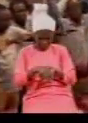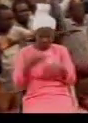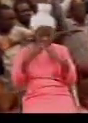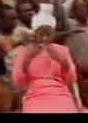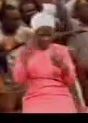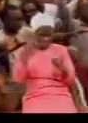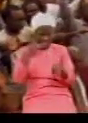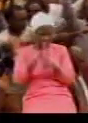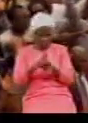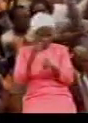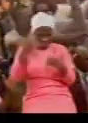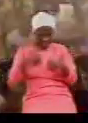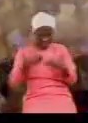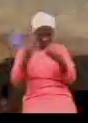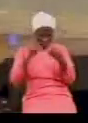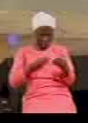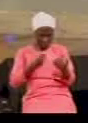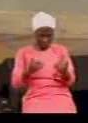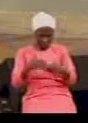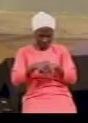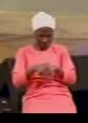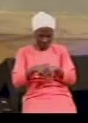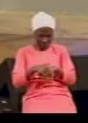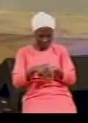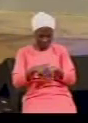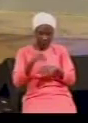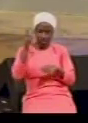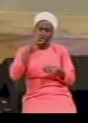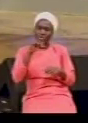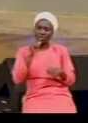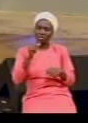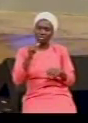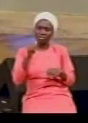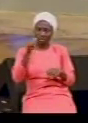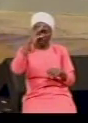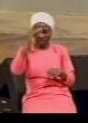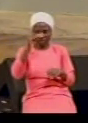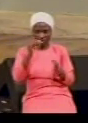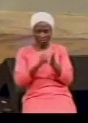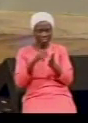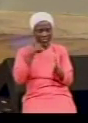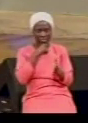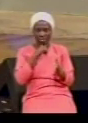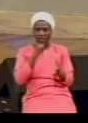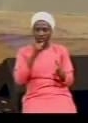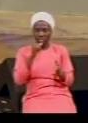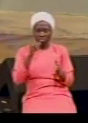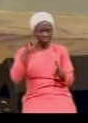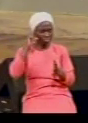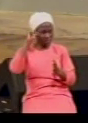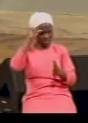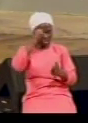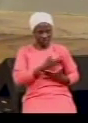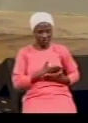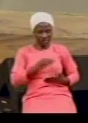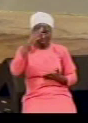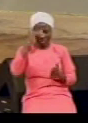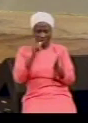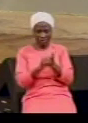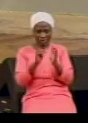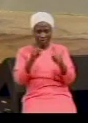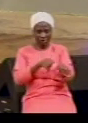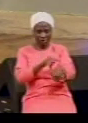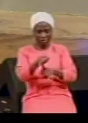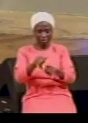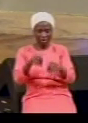we thank you for the promise you have given us tonight. You're not a man that will lie. Now the Son of Man that you all deceive, have